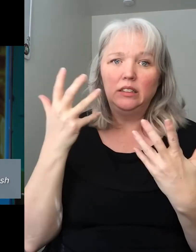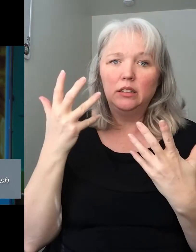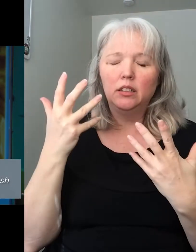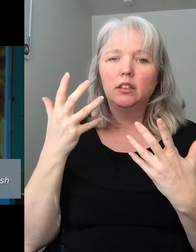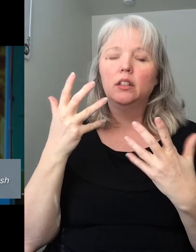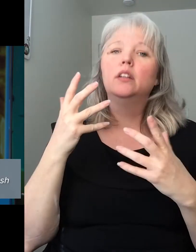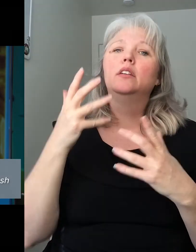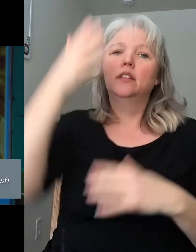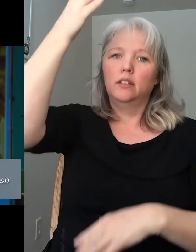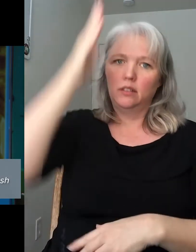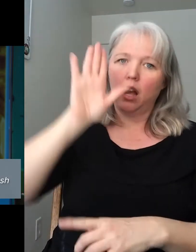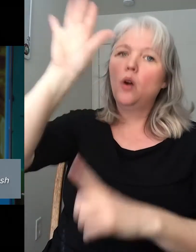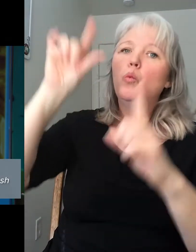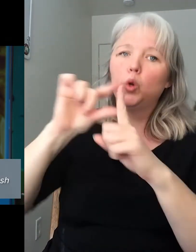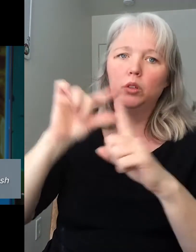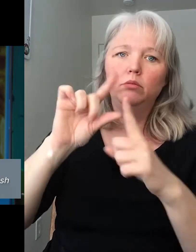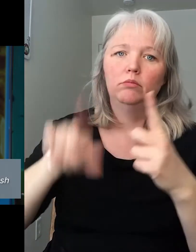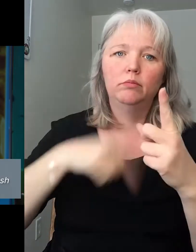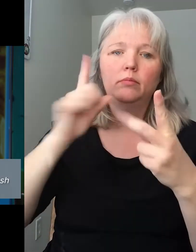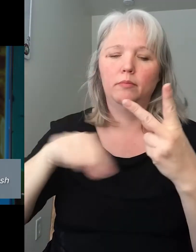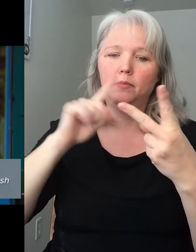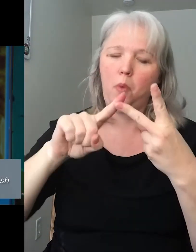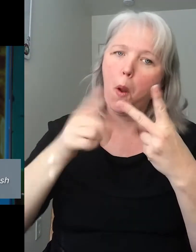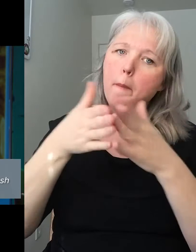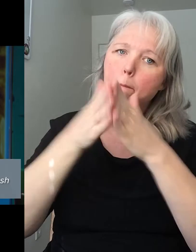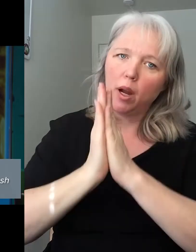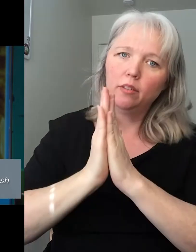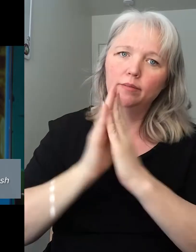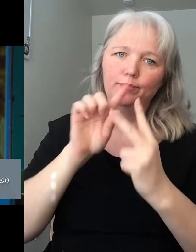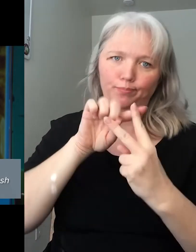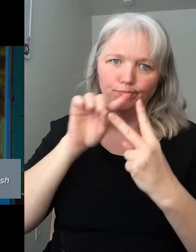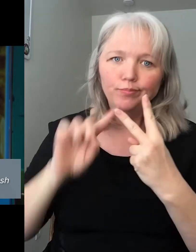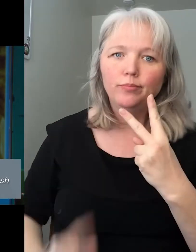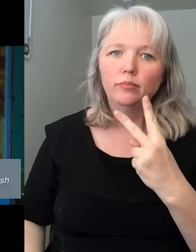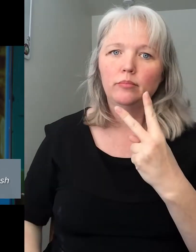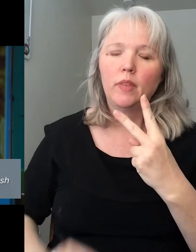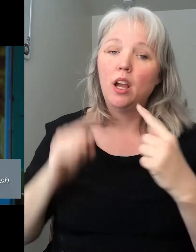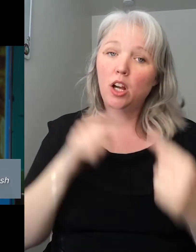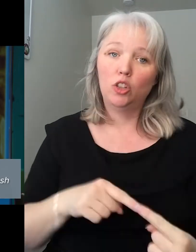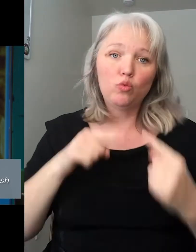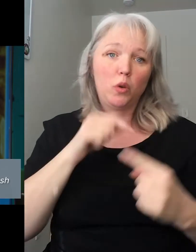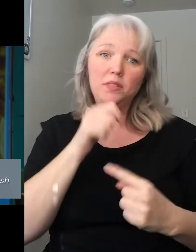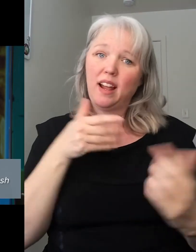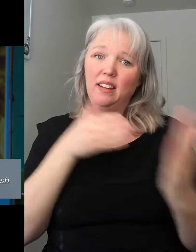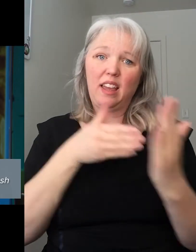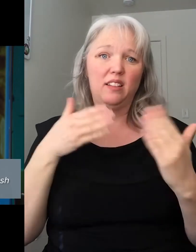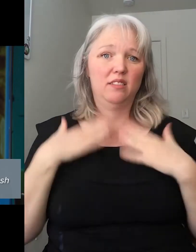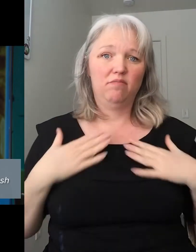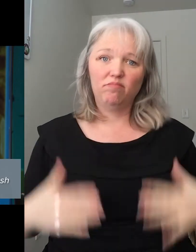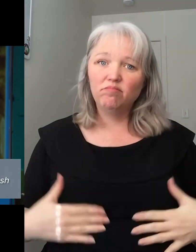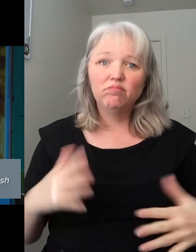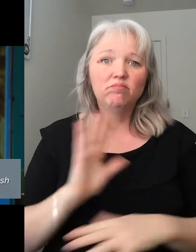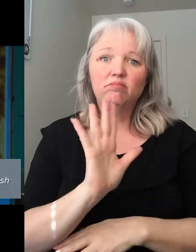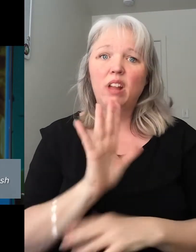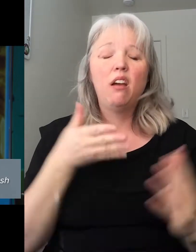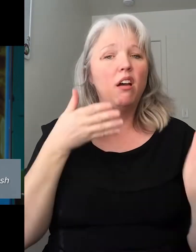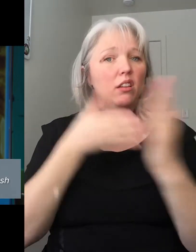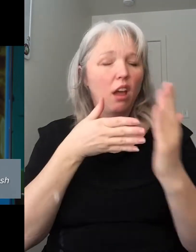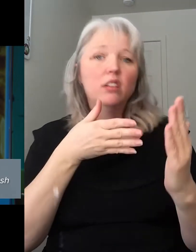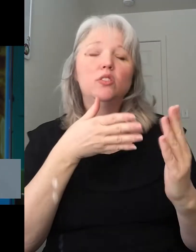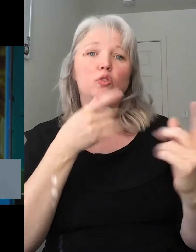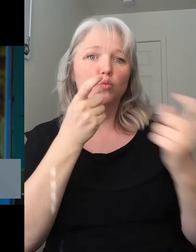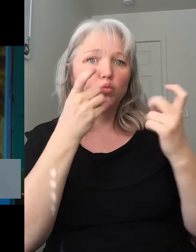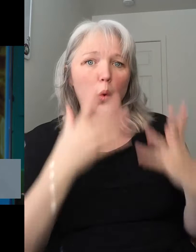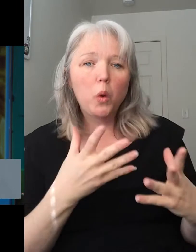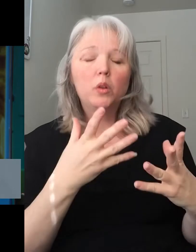Satan, are the Word of God and prayer. For our struggle is not against flesh and blood, but against rulers,